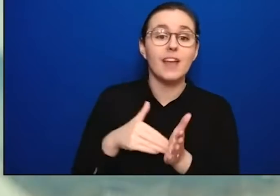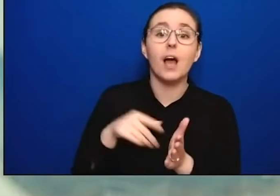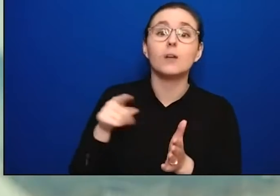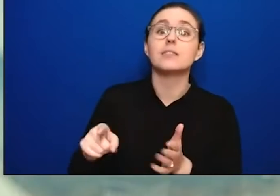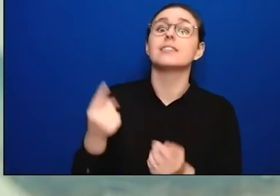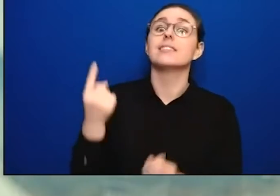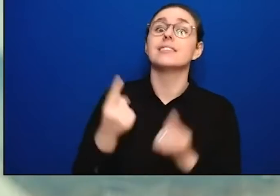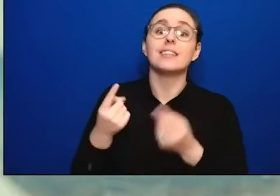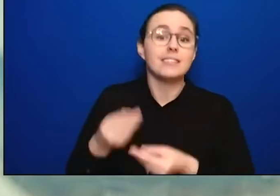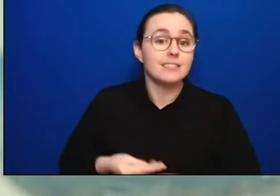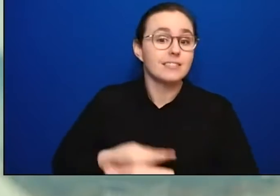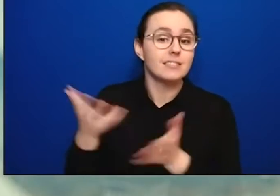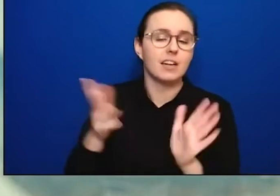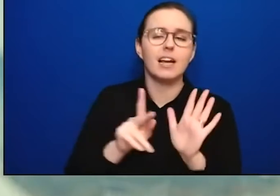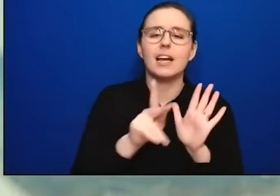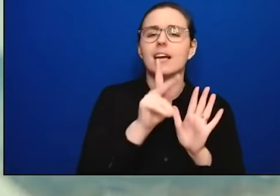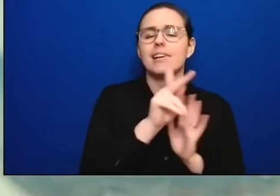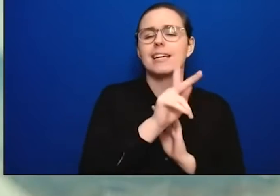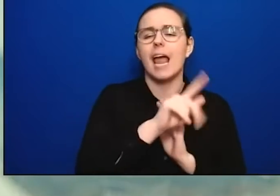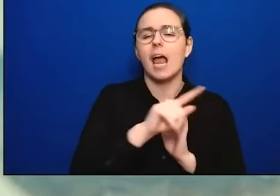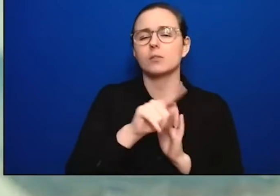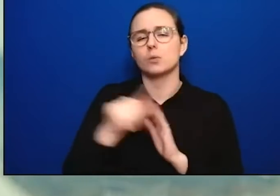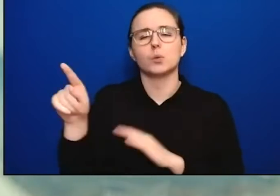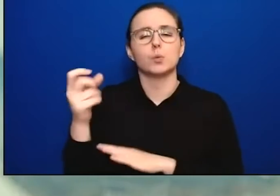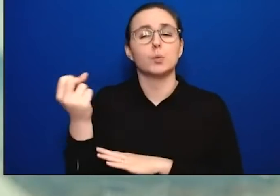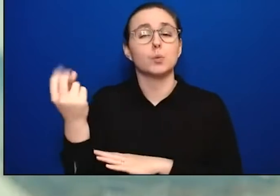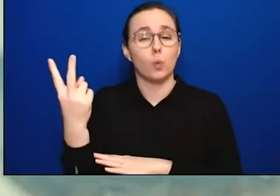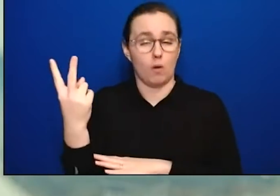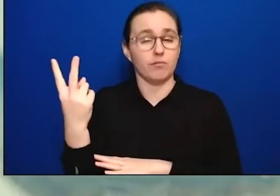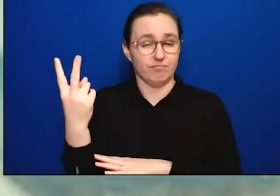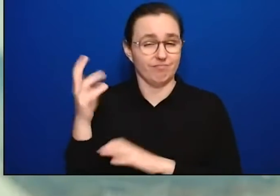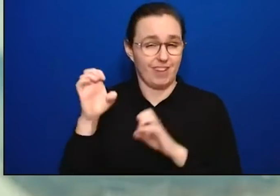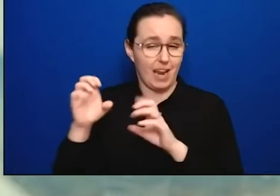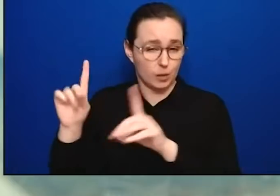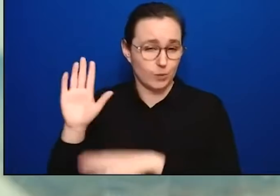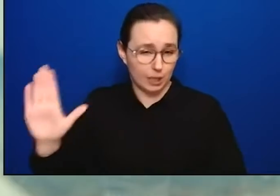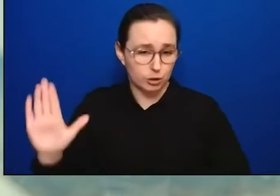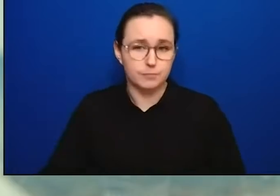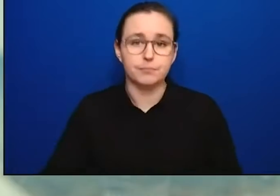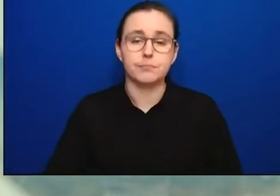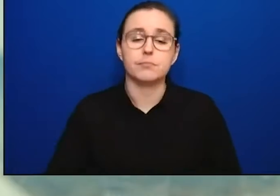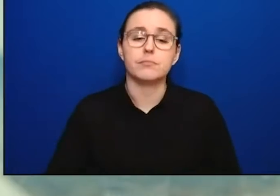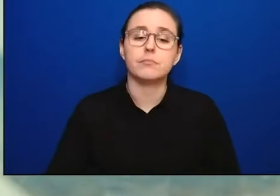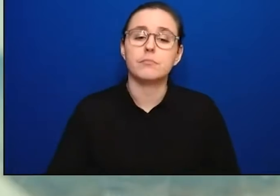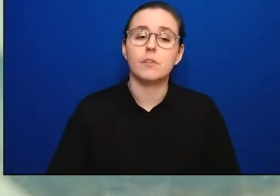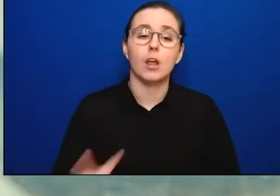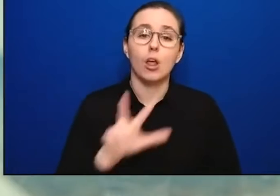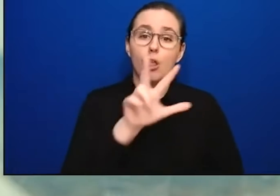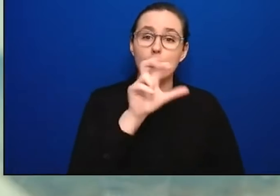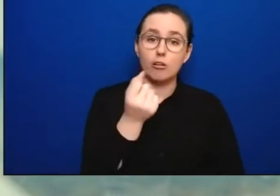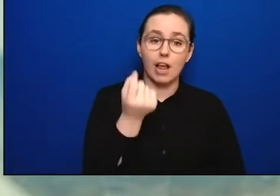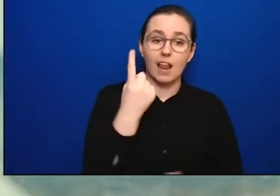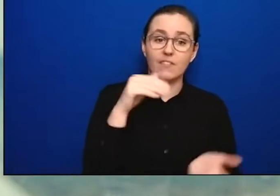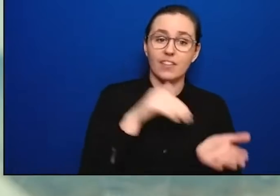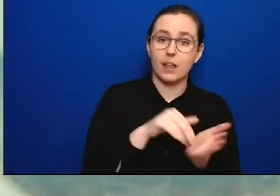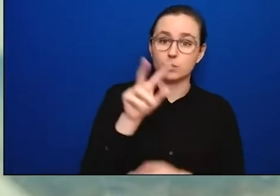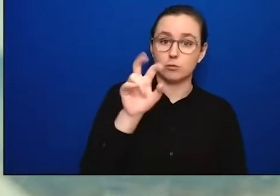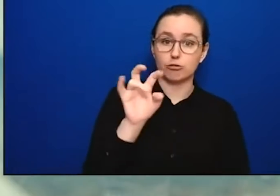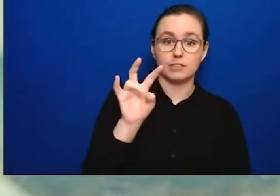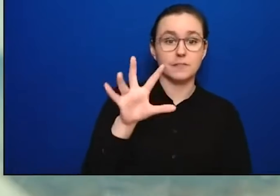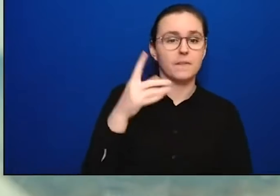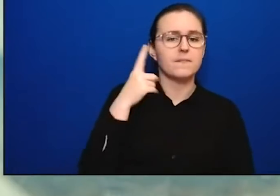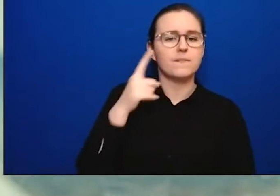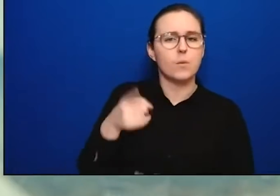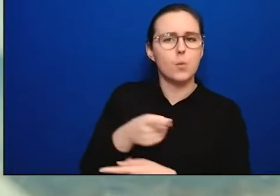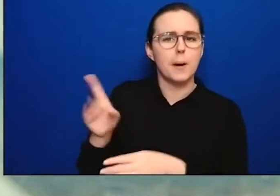education, 311,000 to support businesses and organizations as part of the point-of-care screening program. As more tests